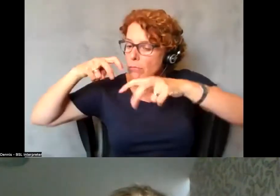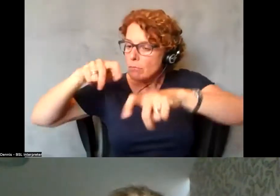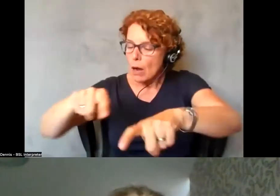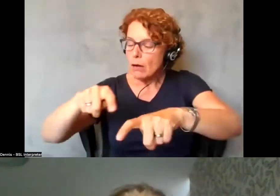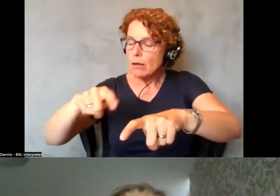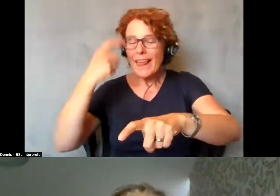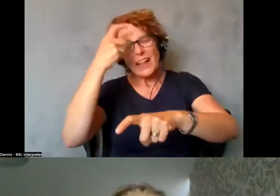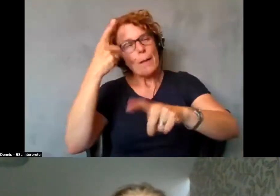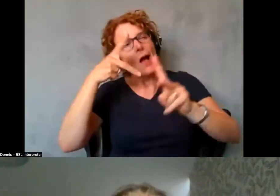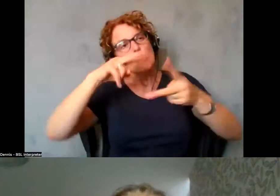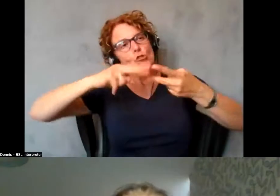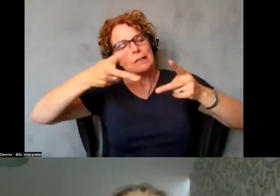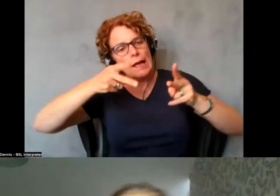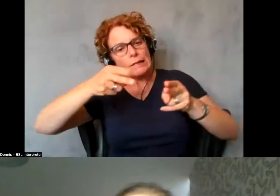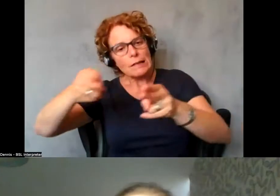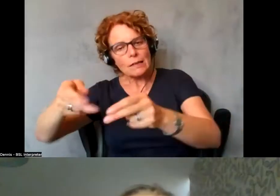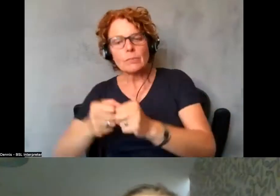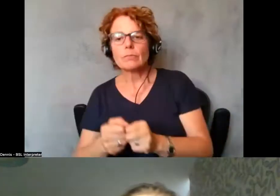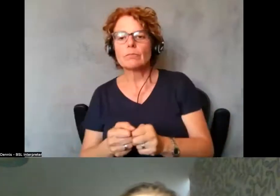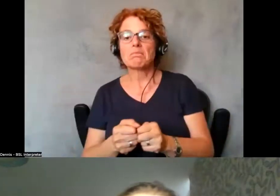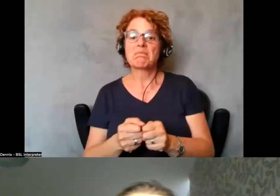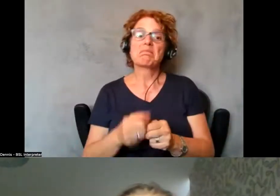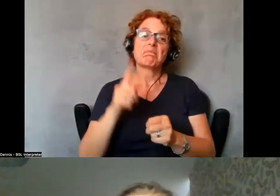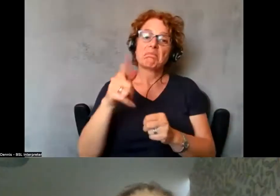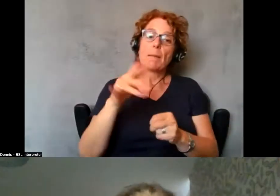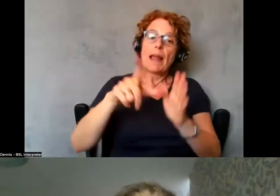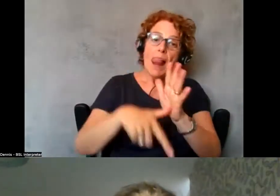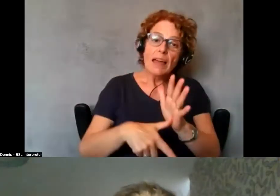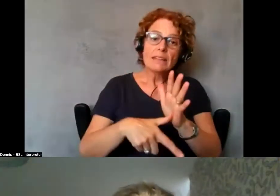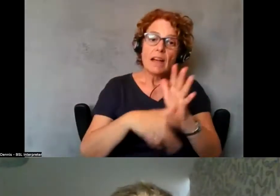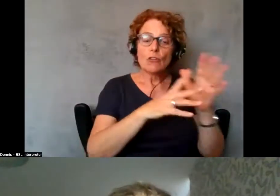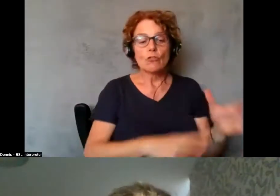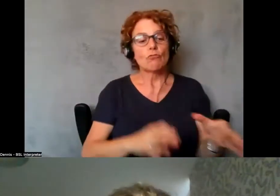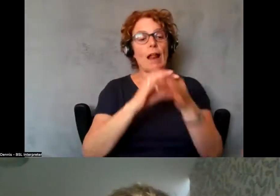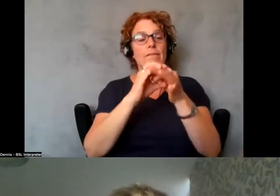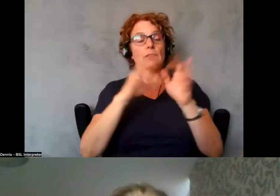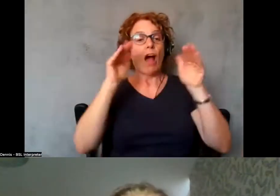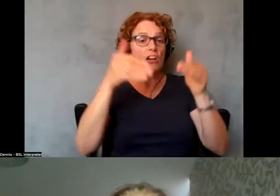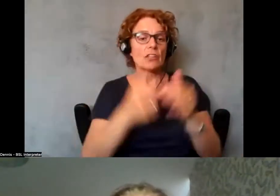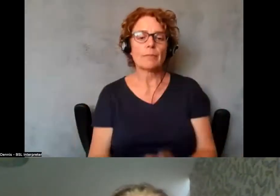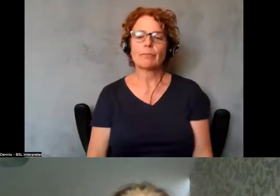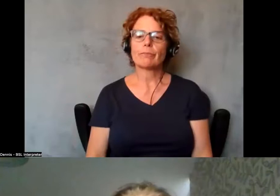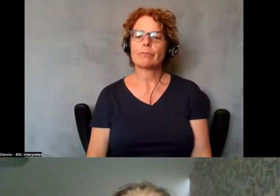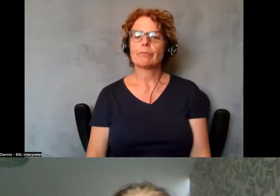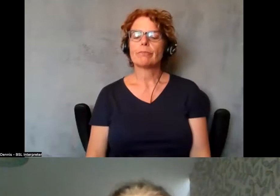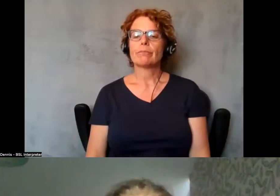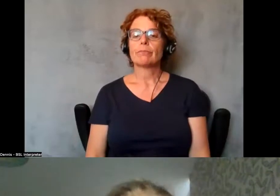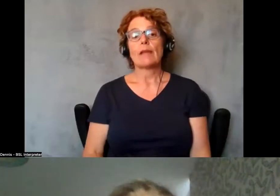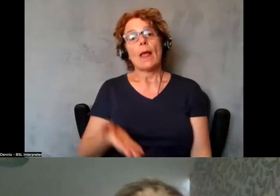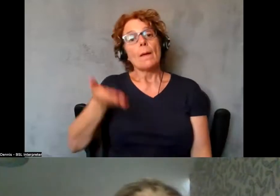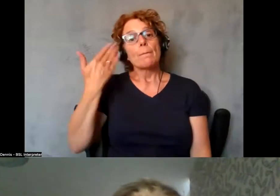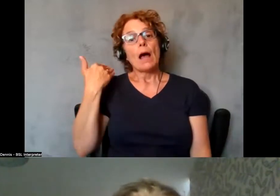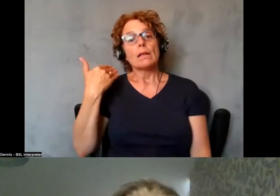editing, and that down the line, as Mariya mentioned, that might be relevant to Ushers. In the past, we've